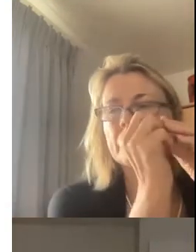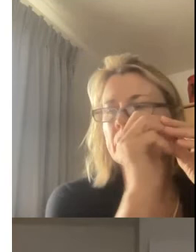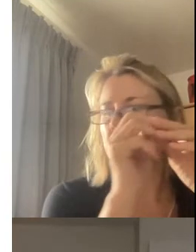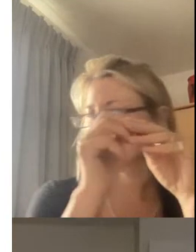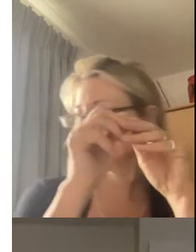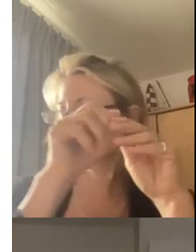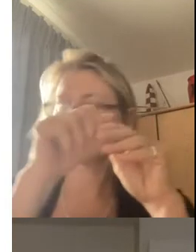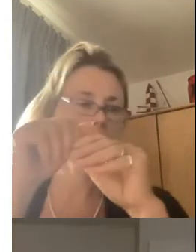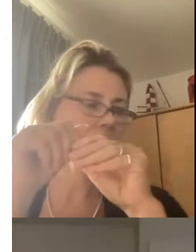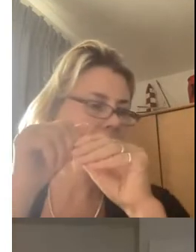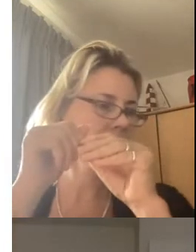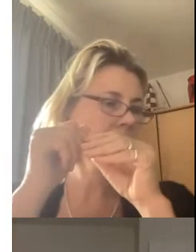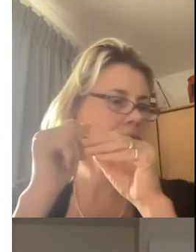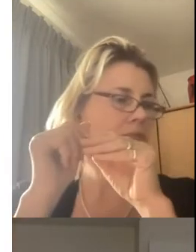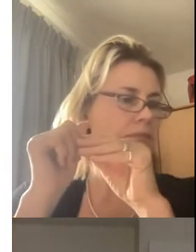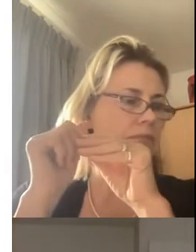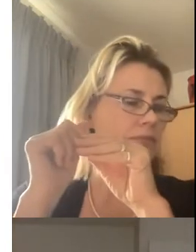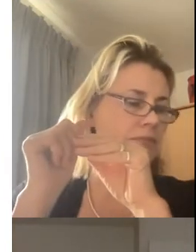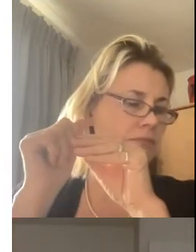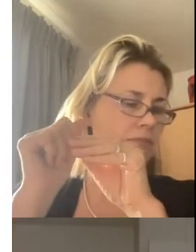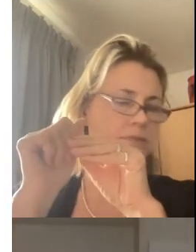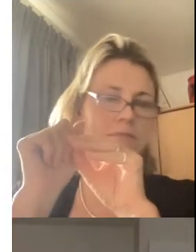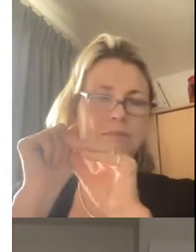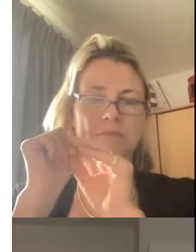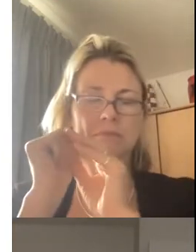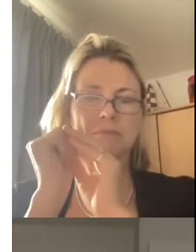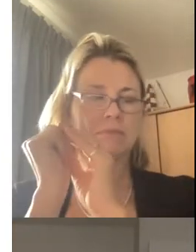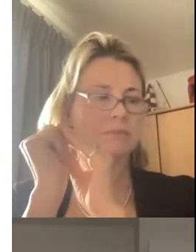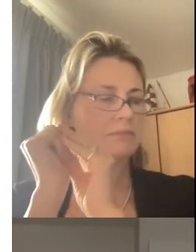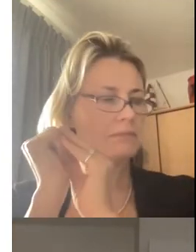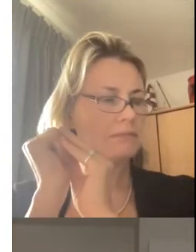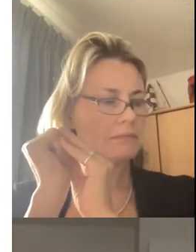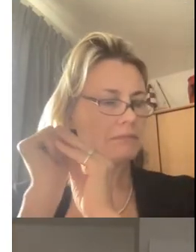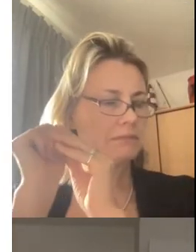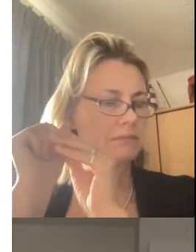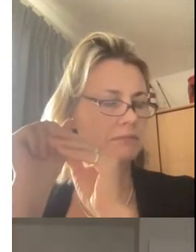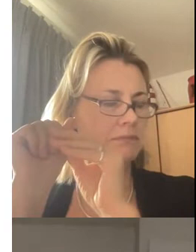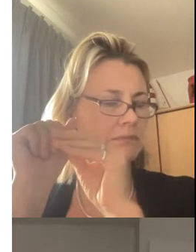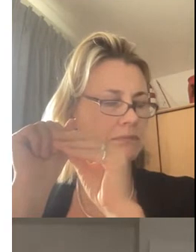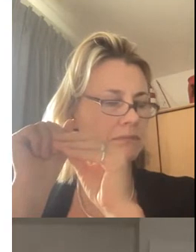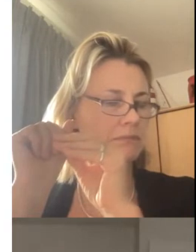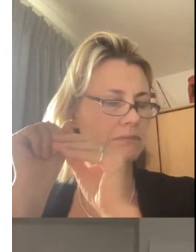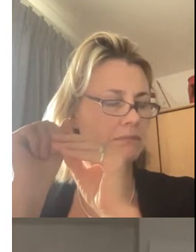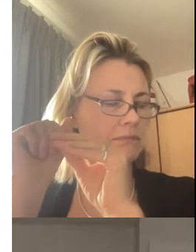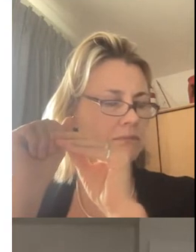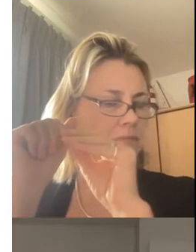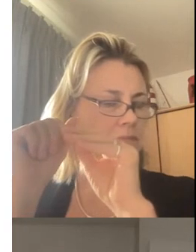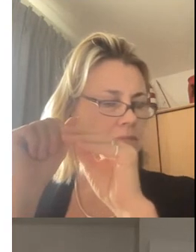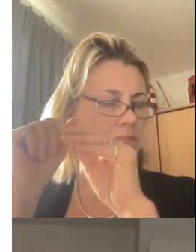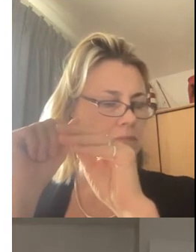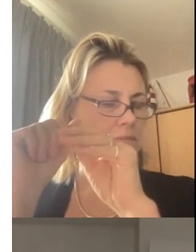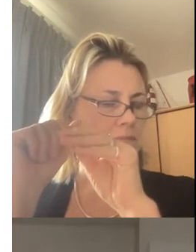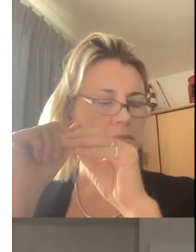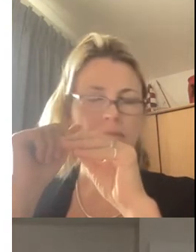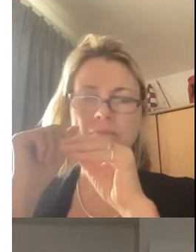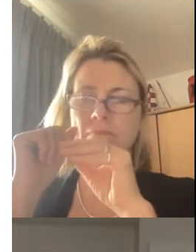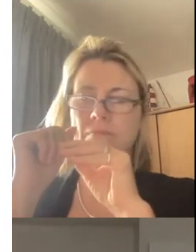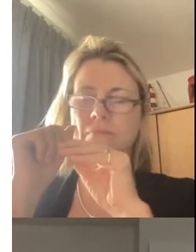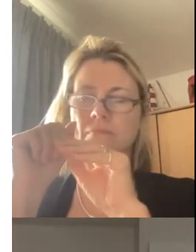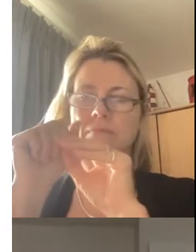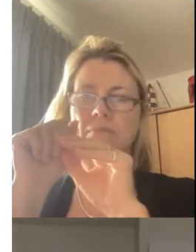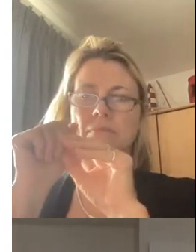from the regulations. And that means writing the guidance specifically with them in mind, specifically with their understandings